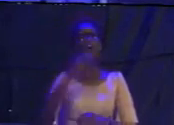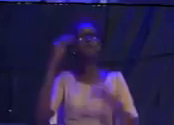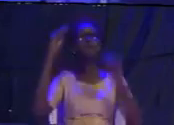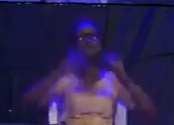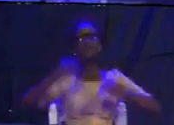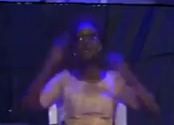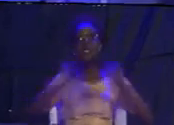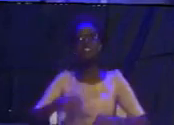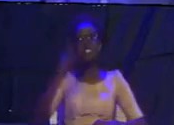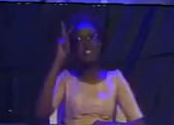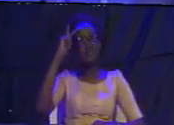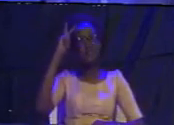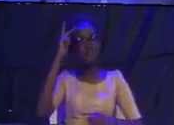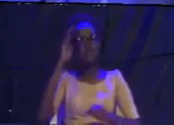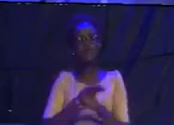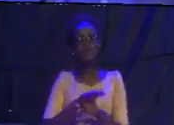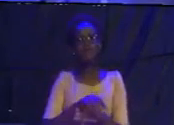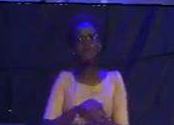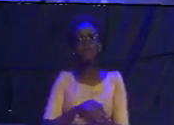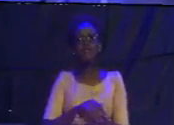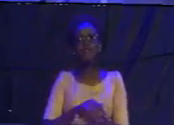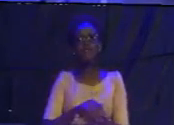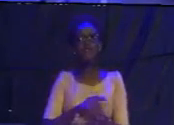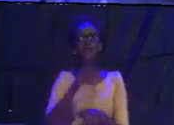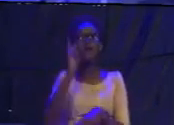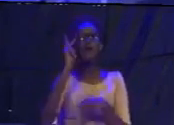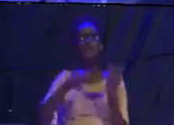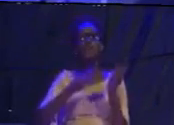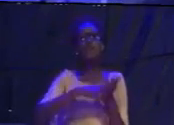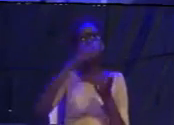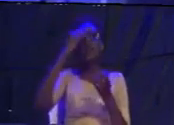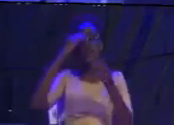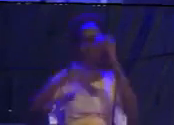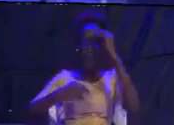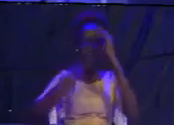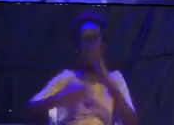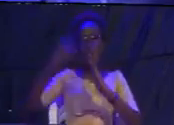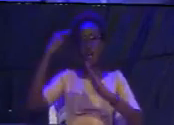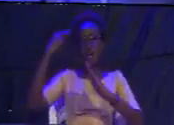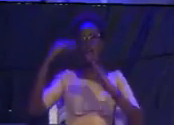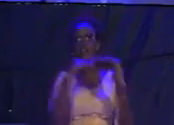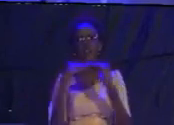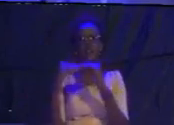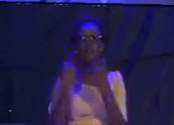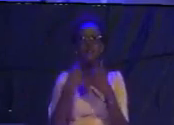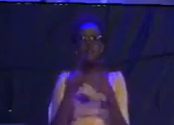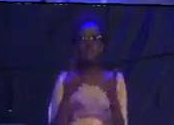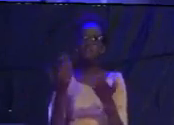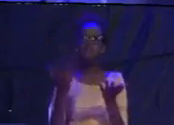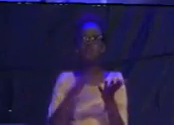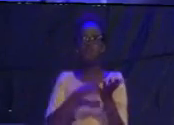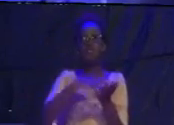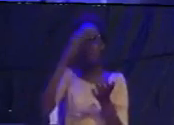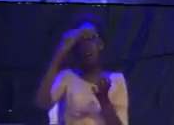All the men who are here who have come to teach you are intellectuals. These are doctors and